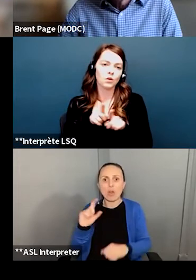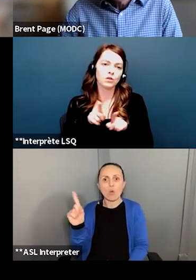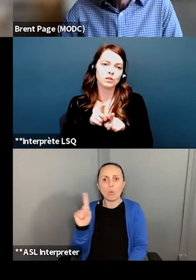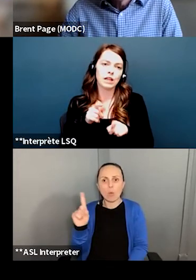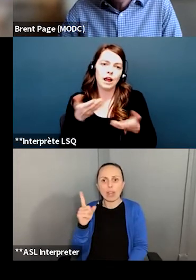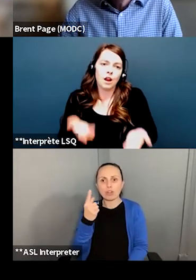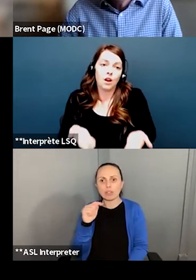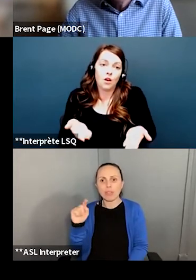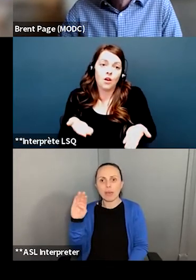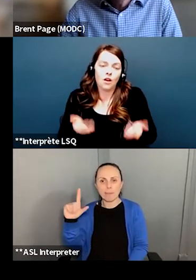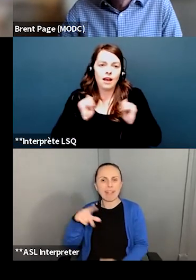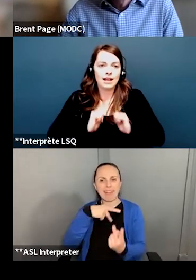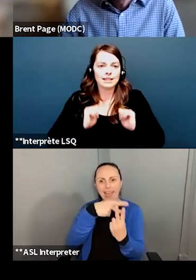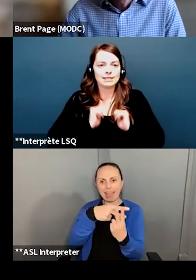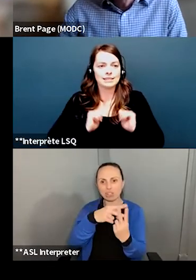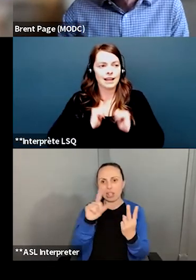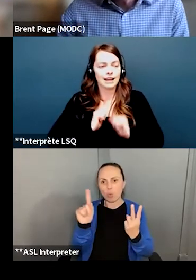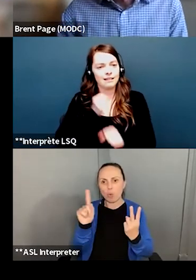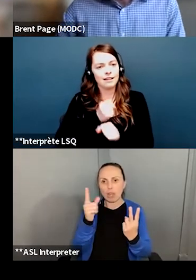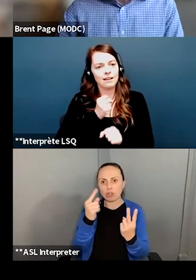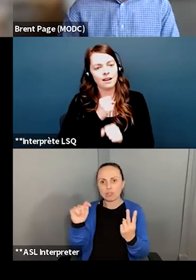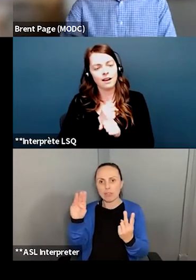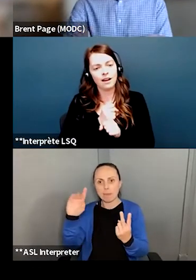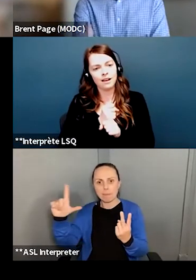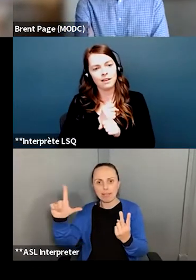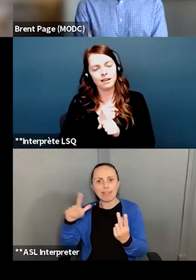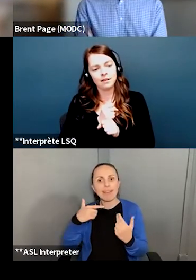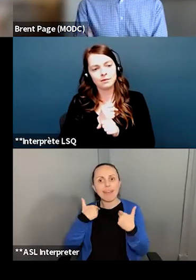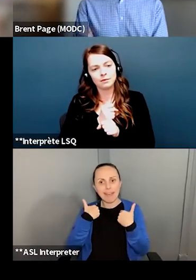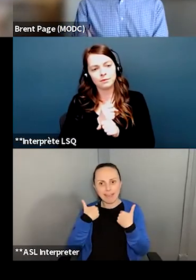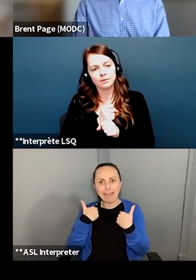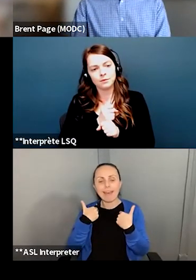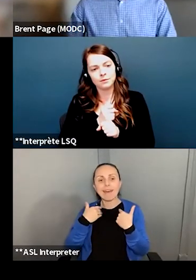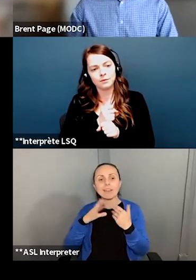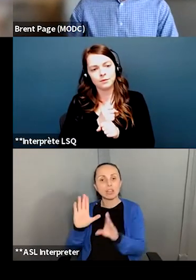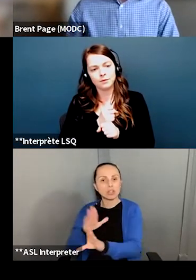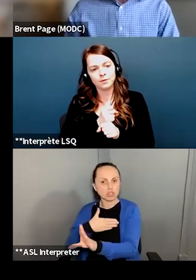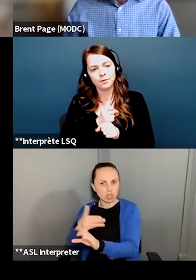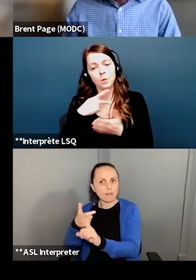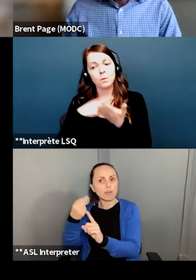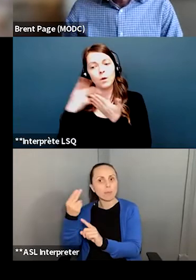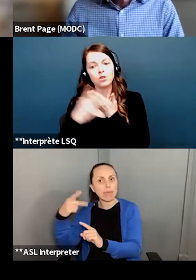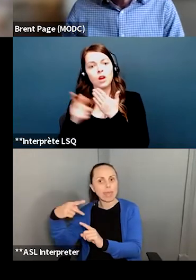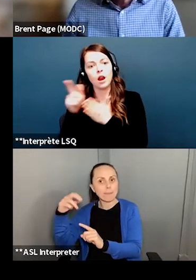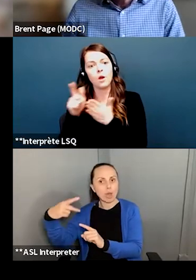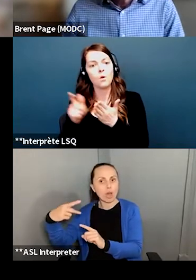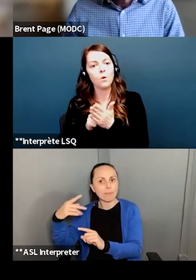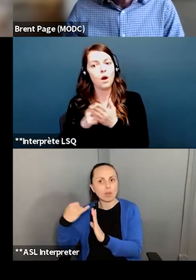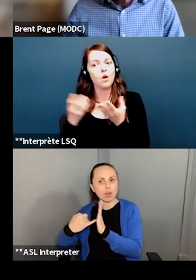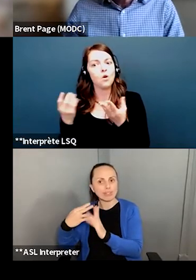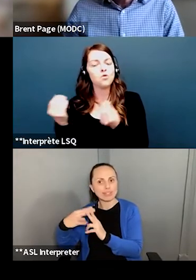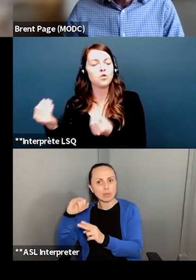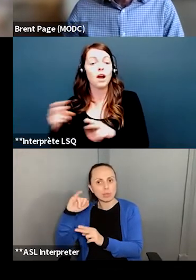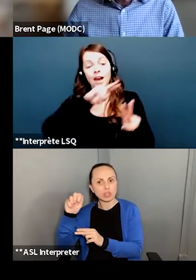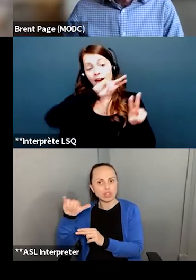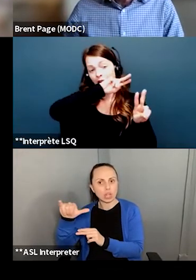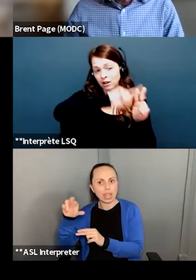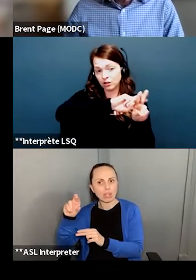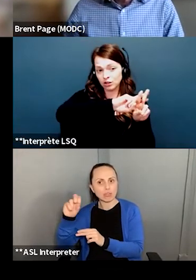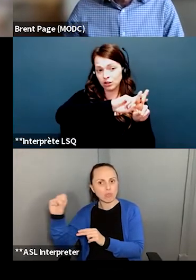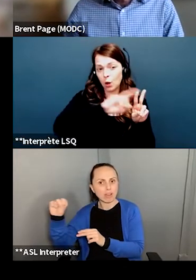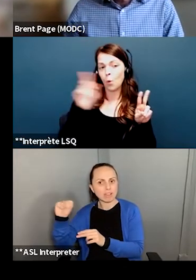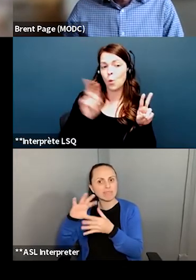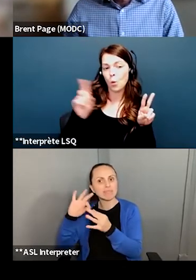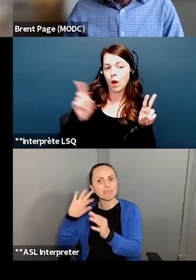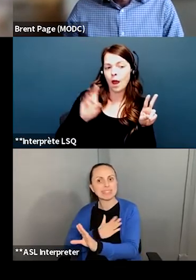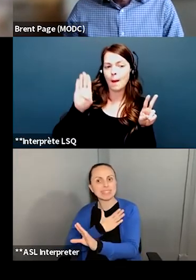So hashtag Where's the Bill? There's a song coming out by a hip hop artist named Jay Ross, where he sings a song